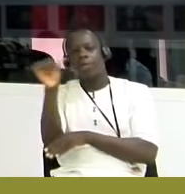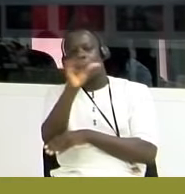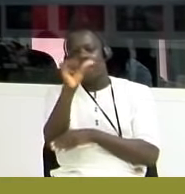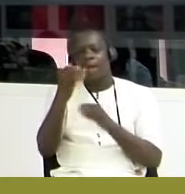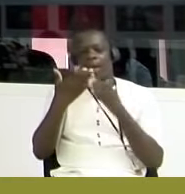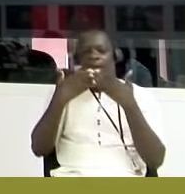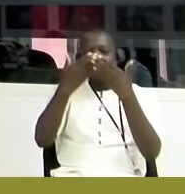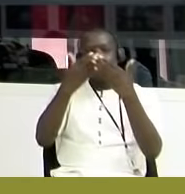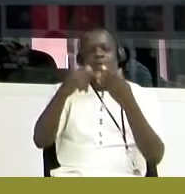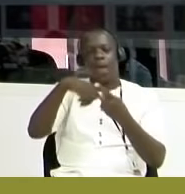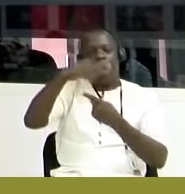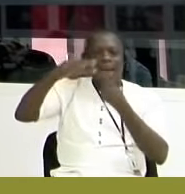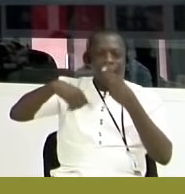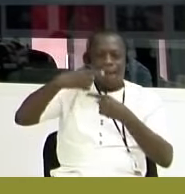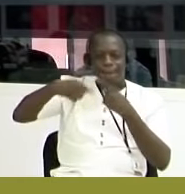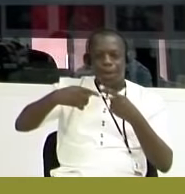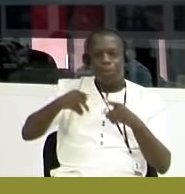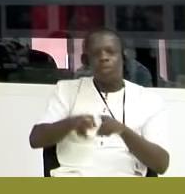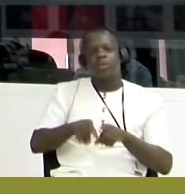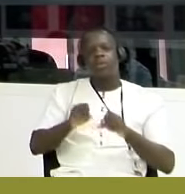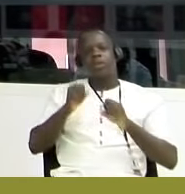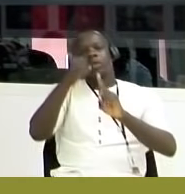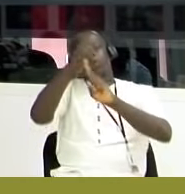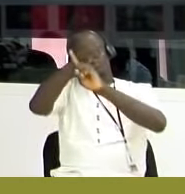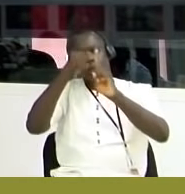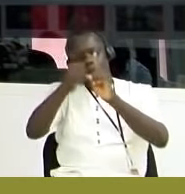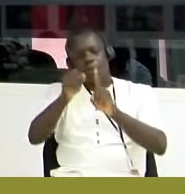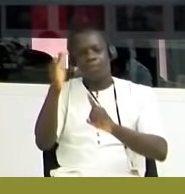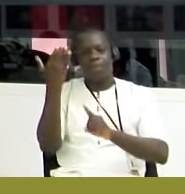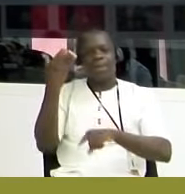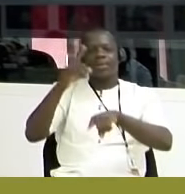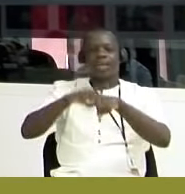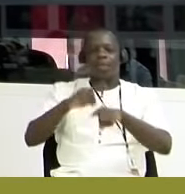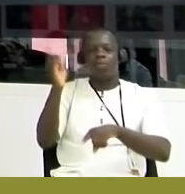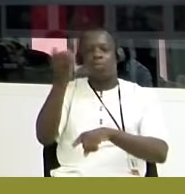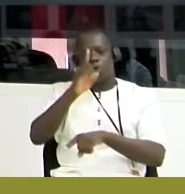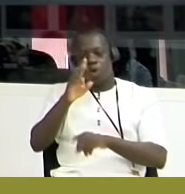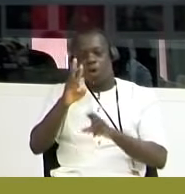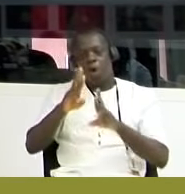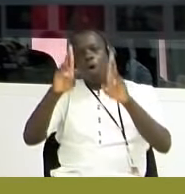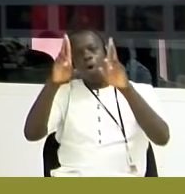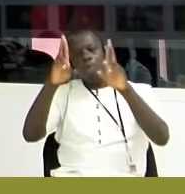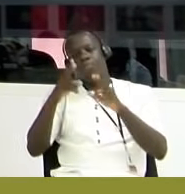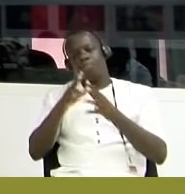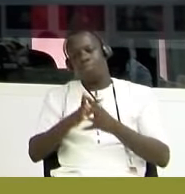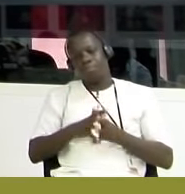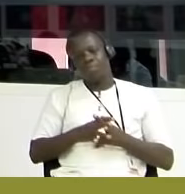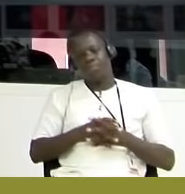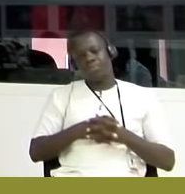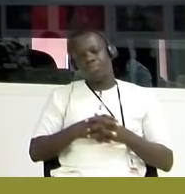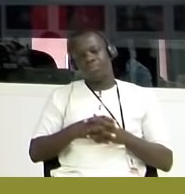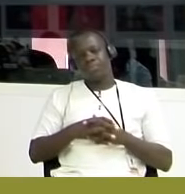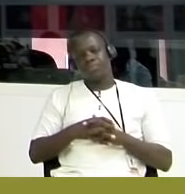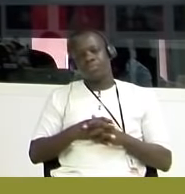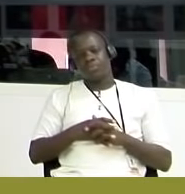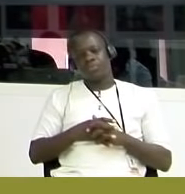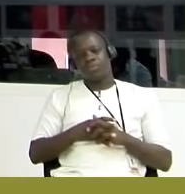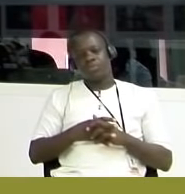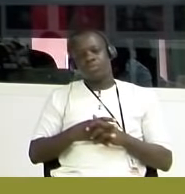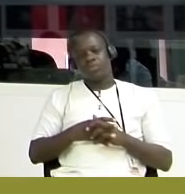situation at the time or what was to be expected? No, it did not contain any other